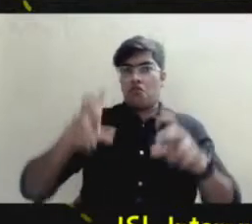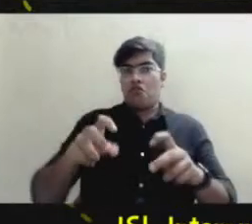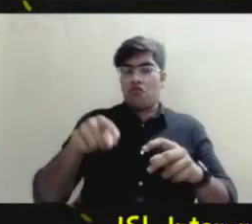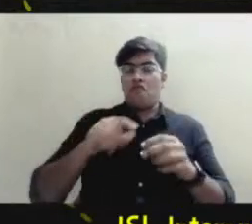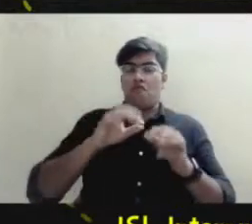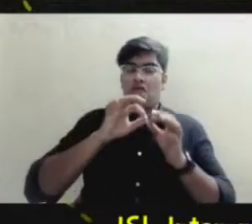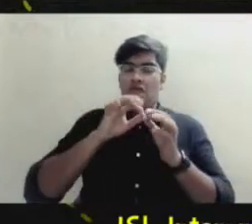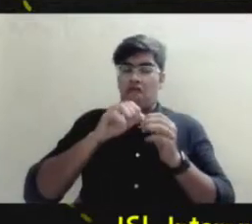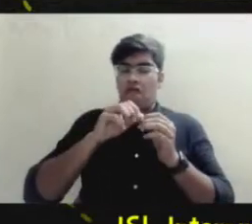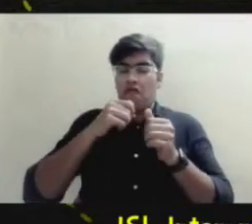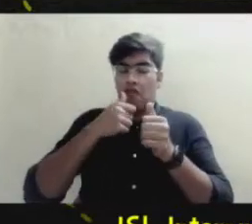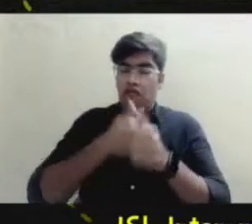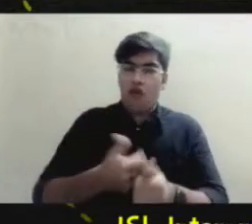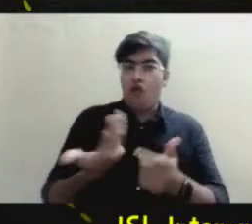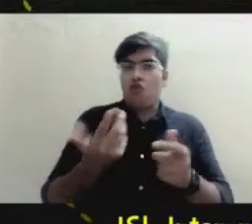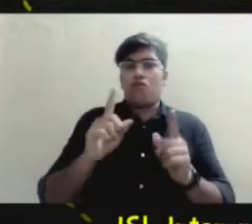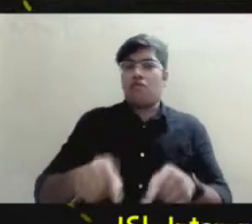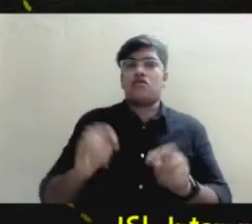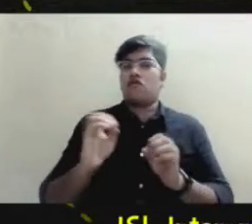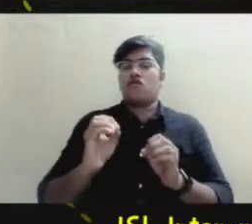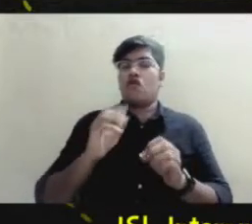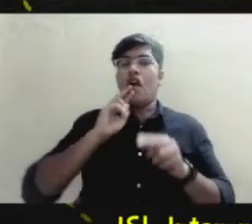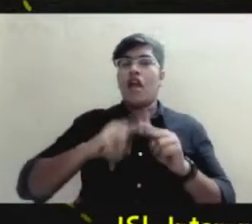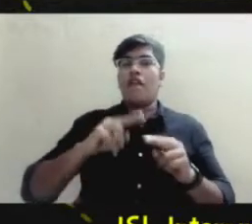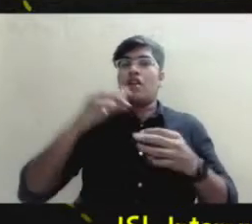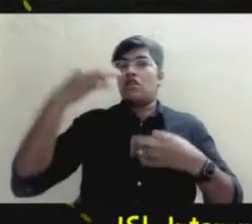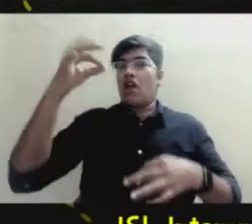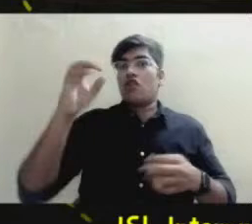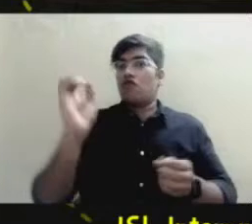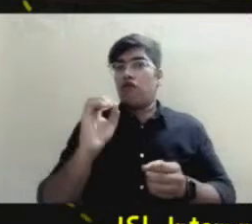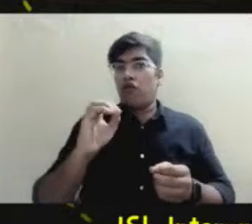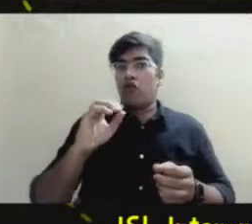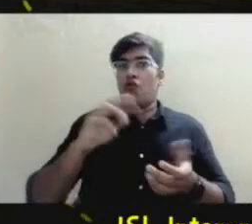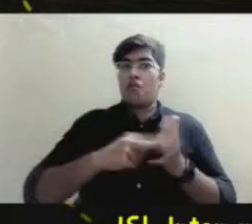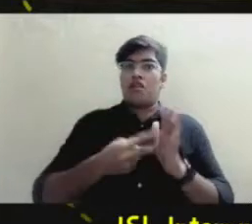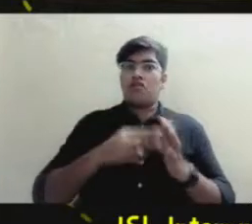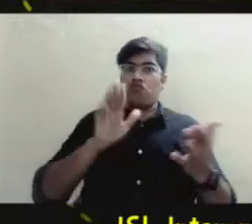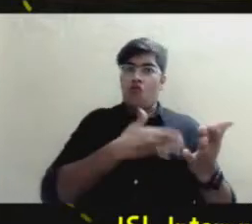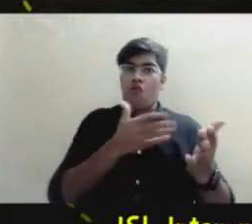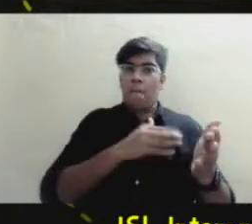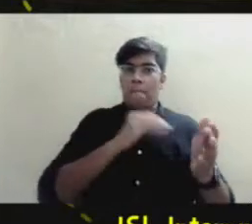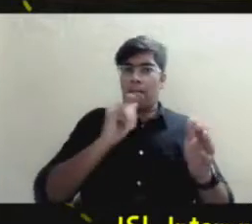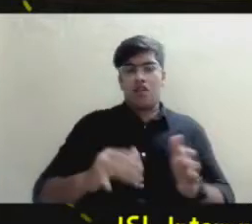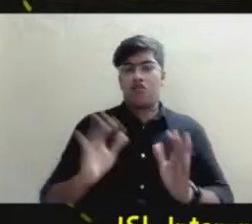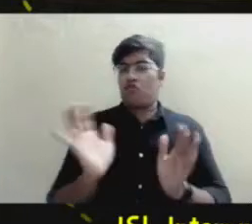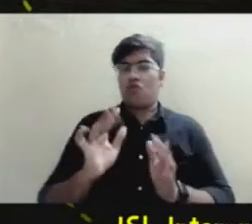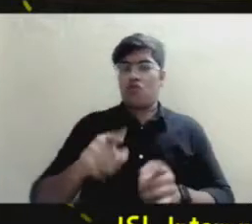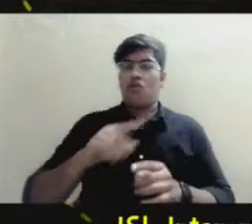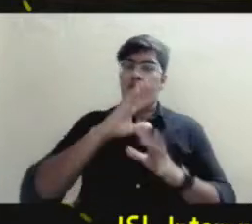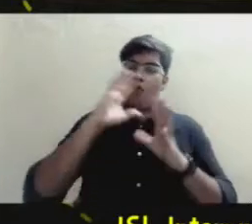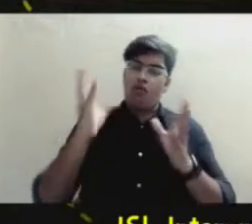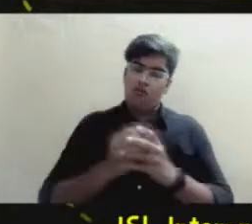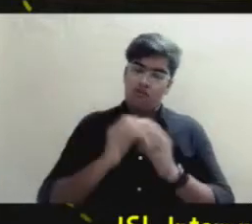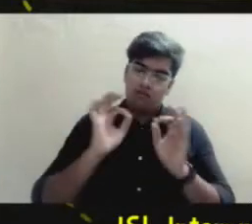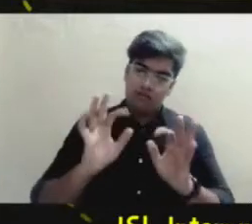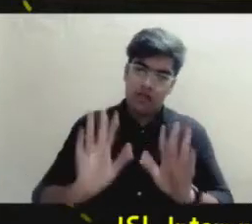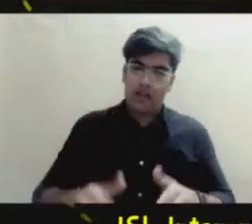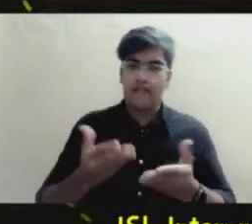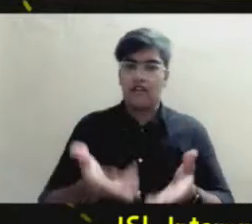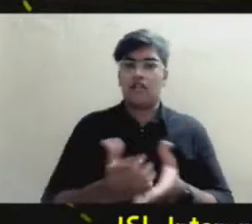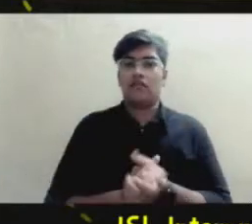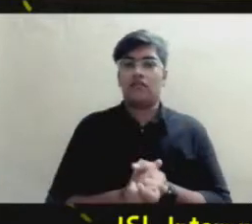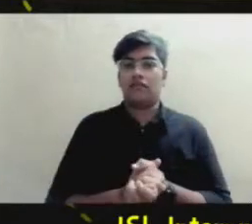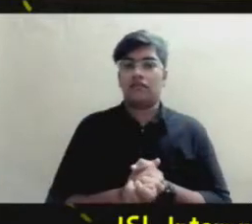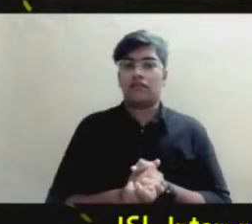Tumri if you don't dance to it also. But I think as a student of Tumri, it was important for me to also be, I know